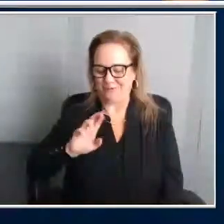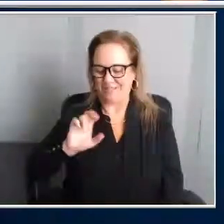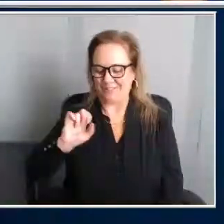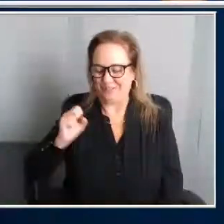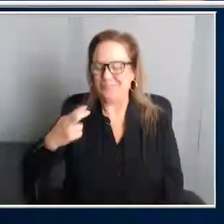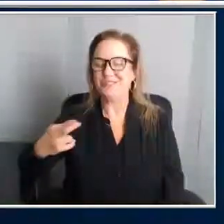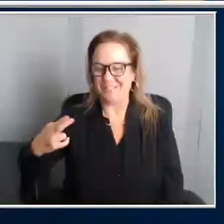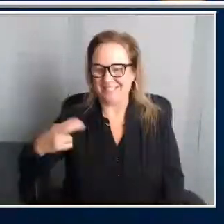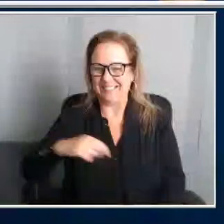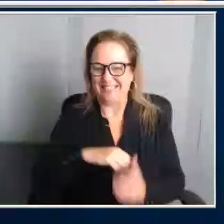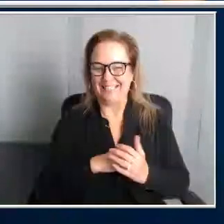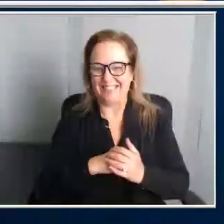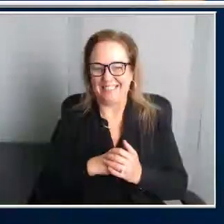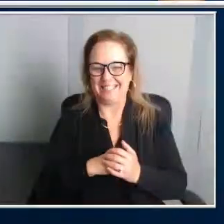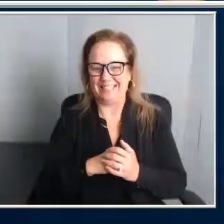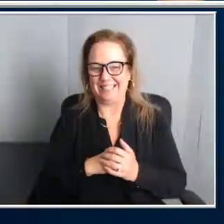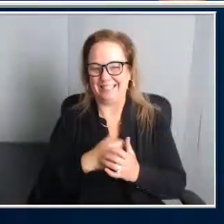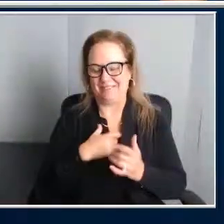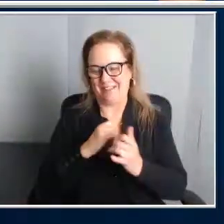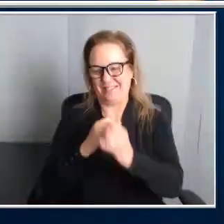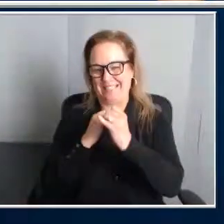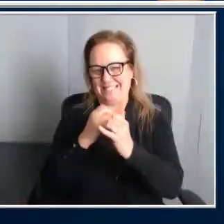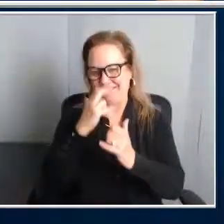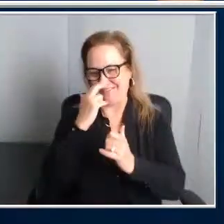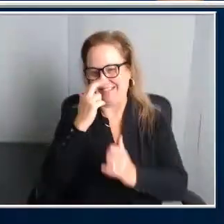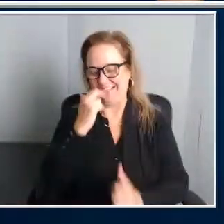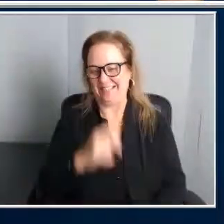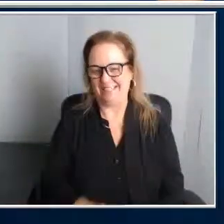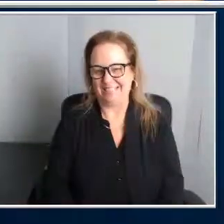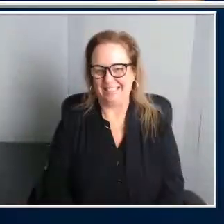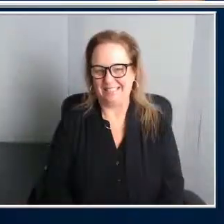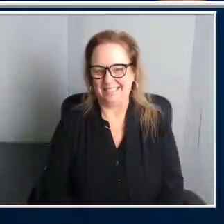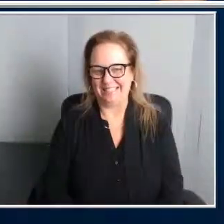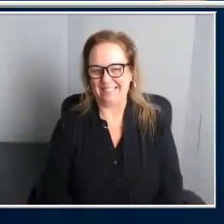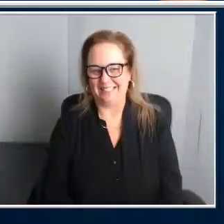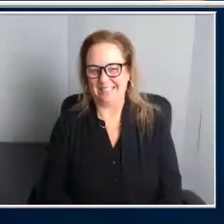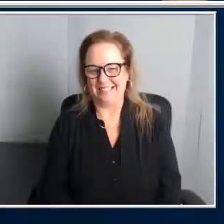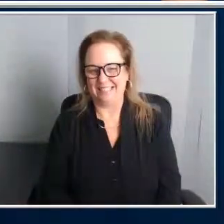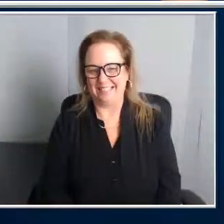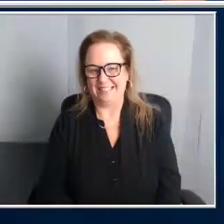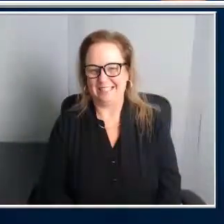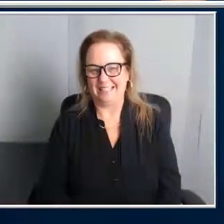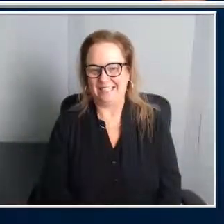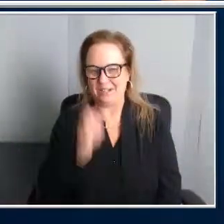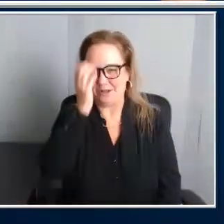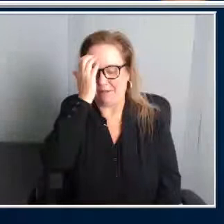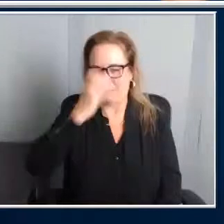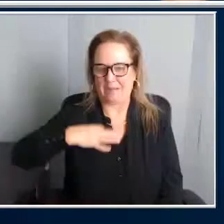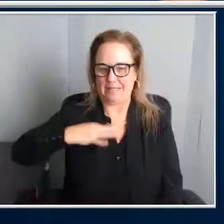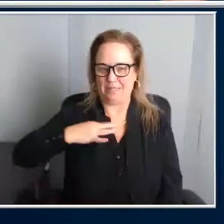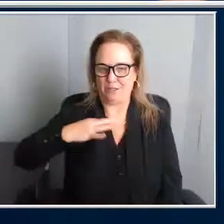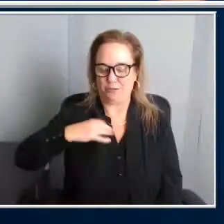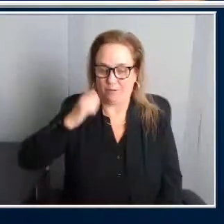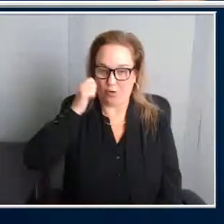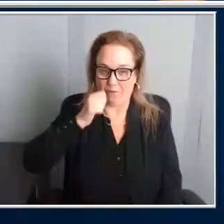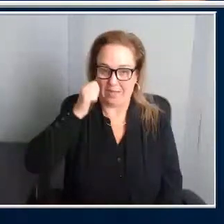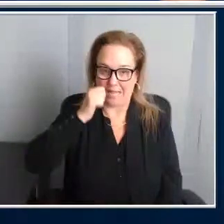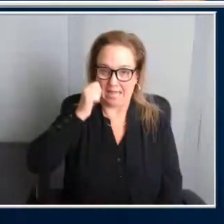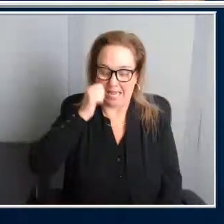And Oh, we have the same sense of humor. I think it's funny. He does like that shirt. Yeah. yeah. So you have a pirate T-shirt for every day of the week?